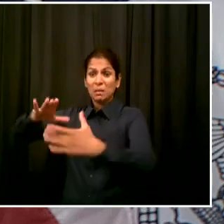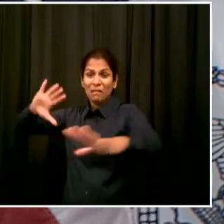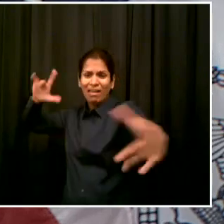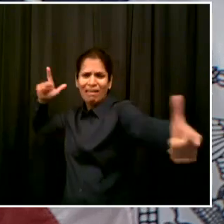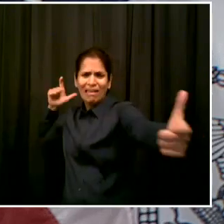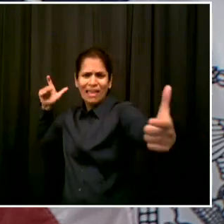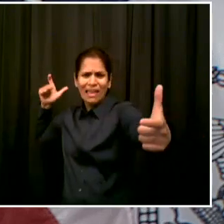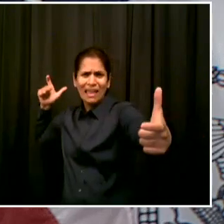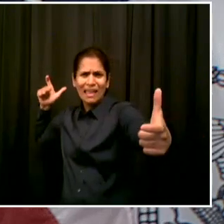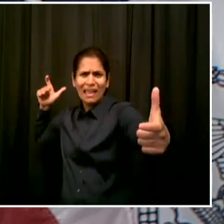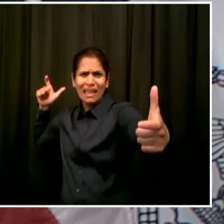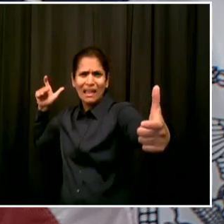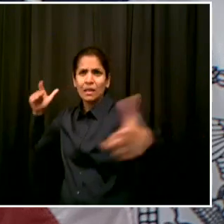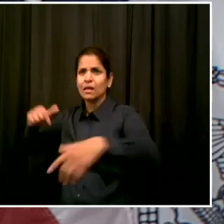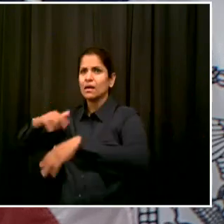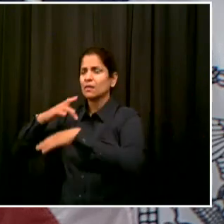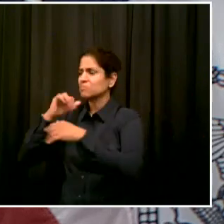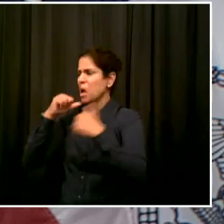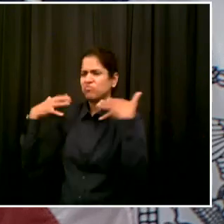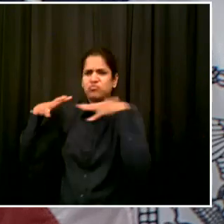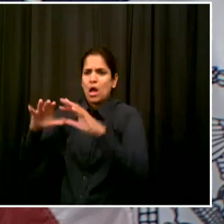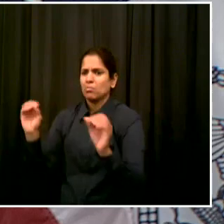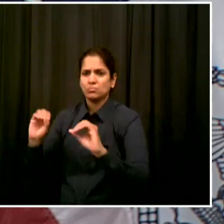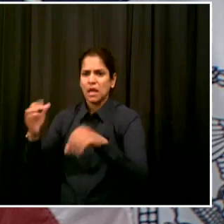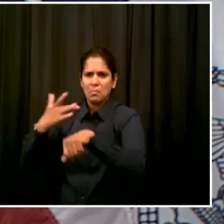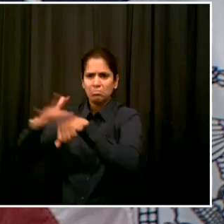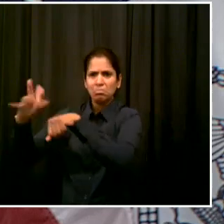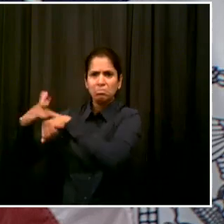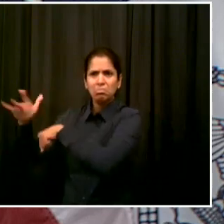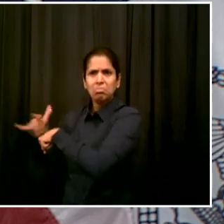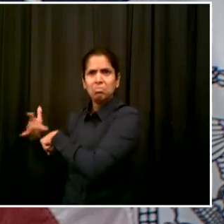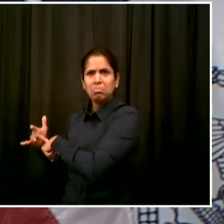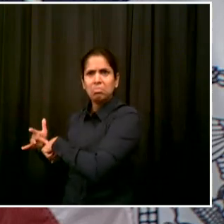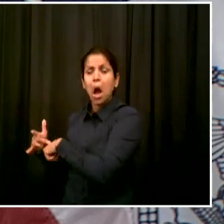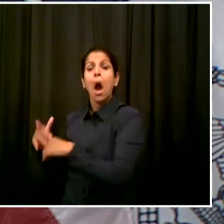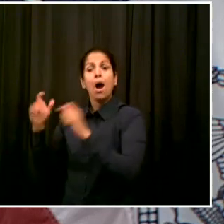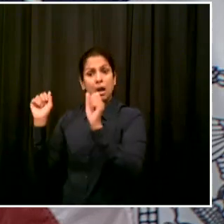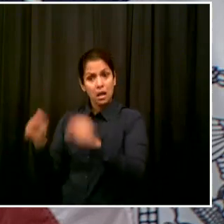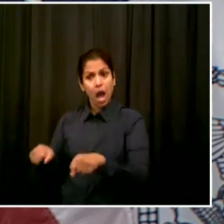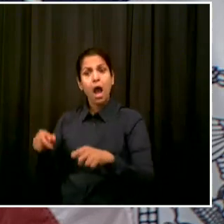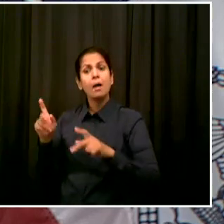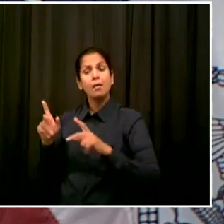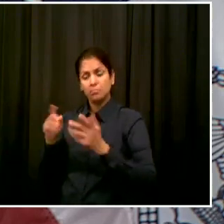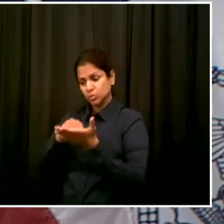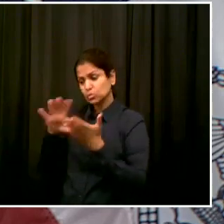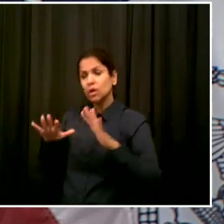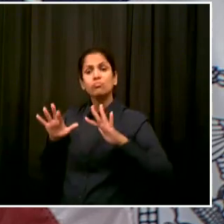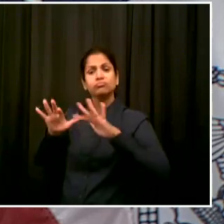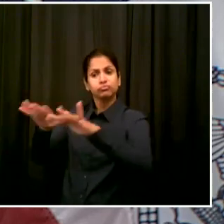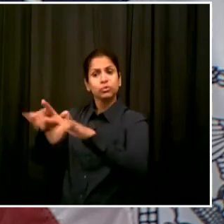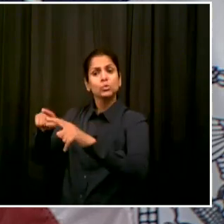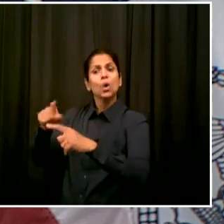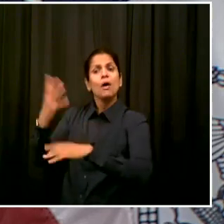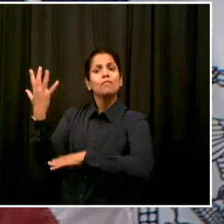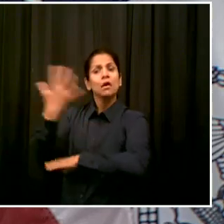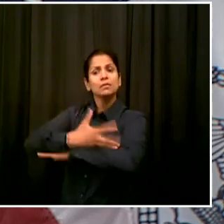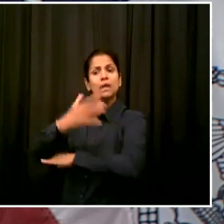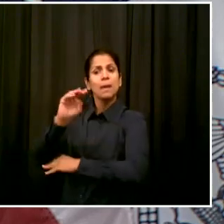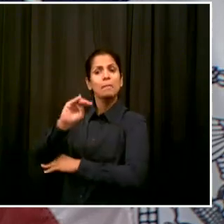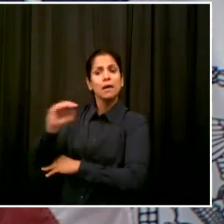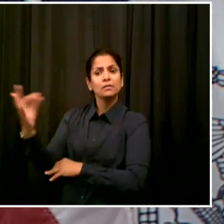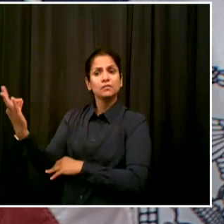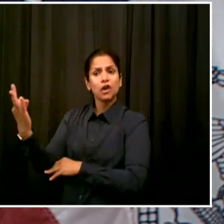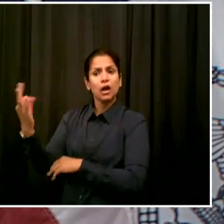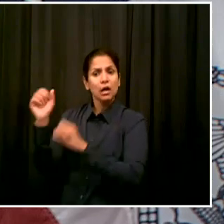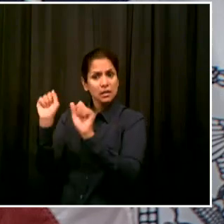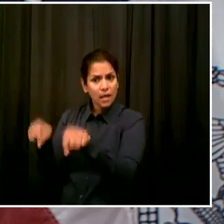5 days in the week if there's space. Remember, the crucial thing is the math here of social distancing. And it also refers back to Bridget's earlier